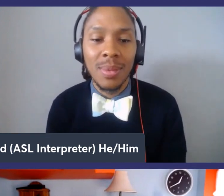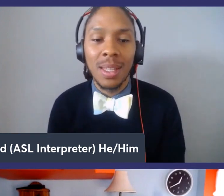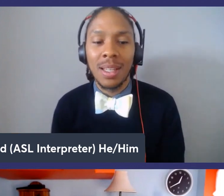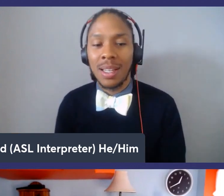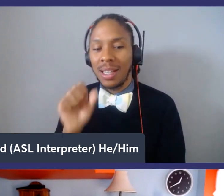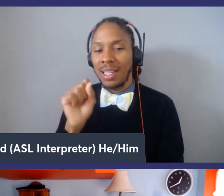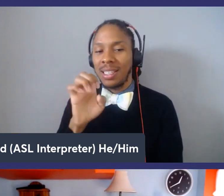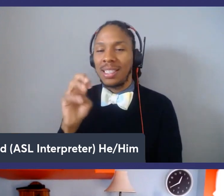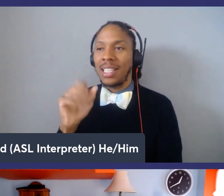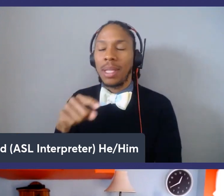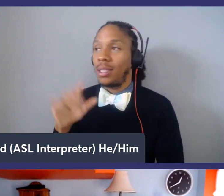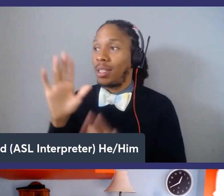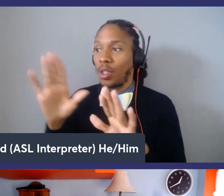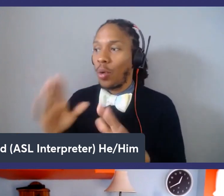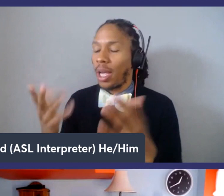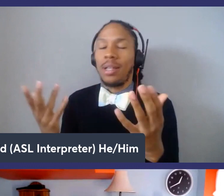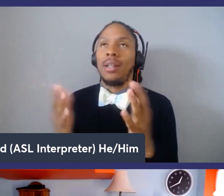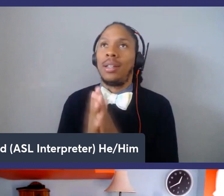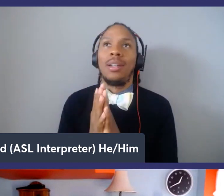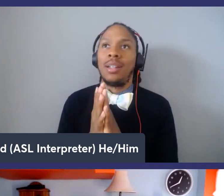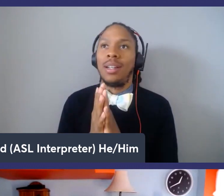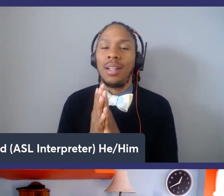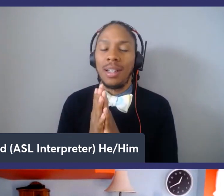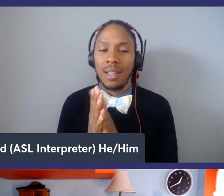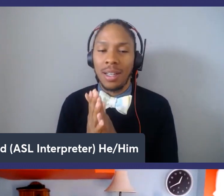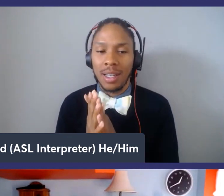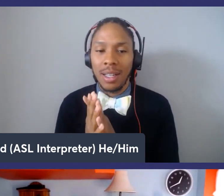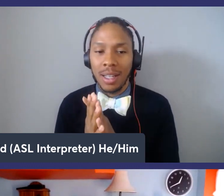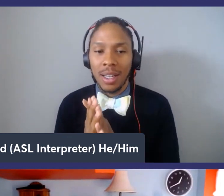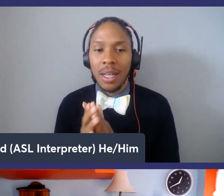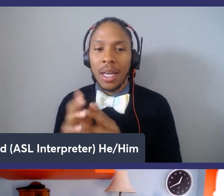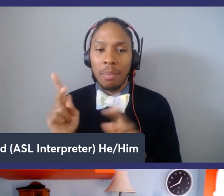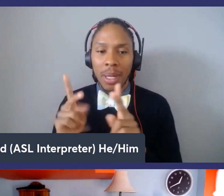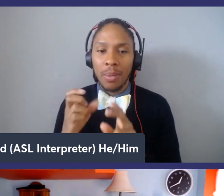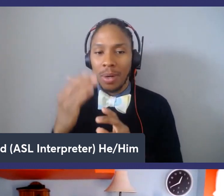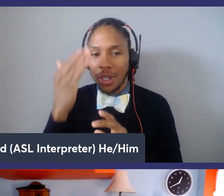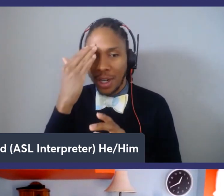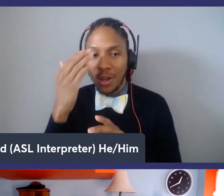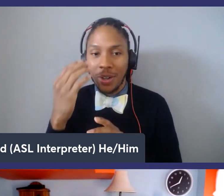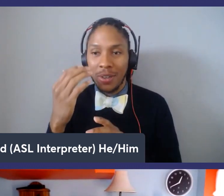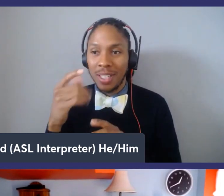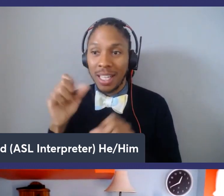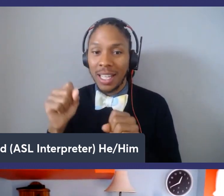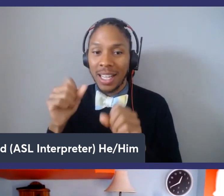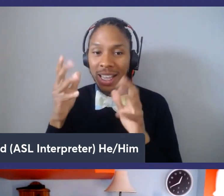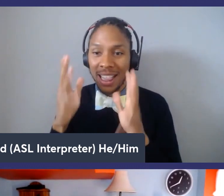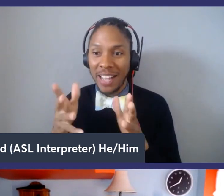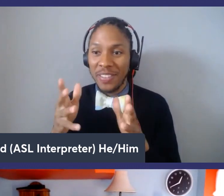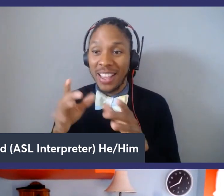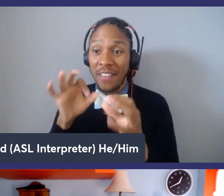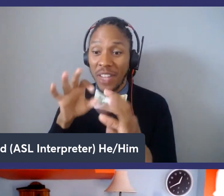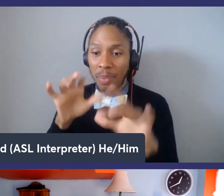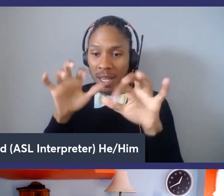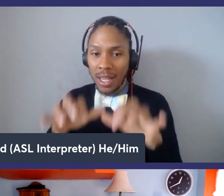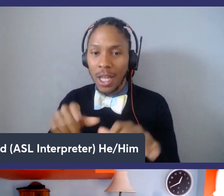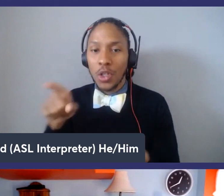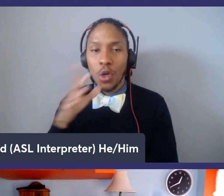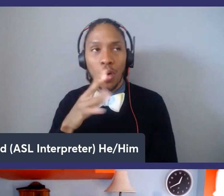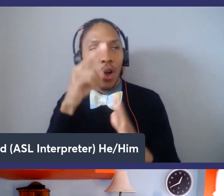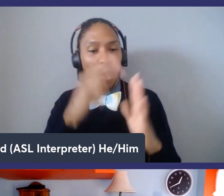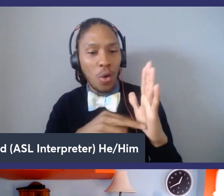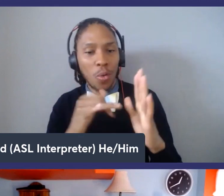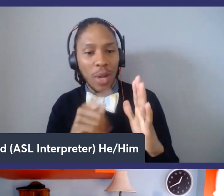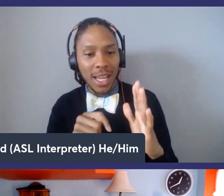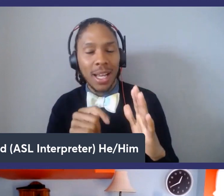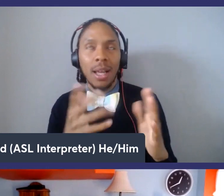Well, this is great. I mean, the people would get to know if they leave the feedback there, you're gonna read it, and probably another user guide